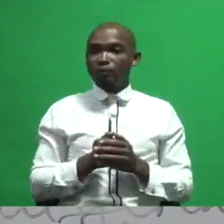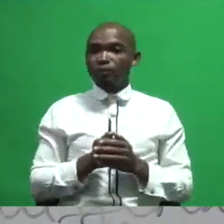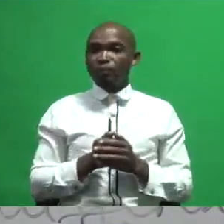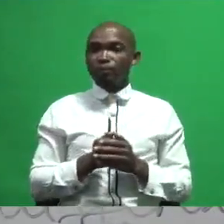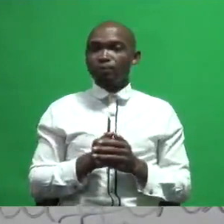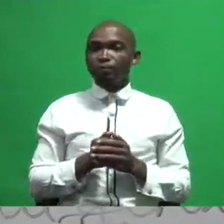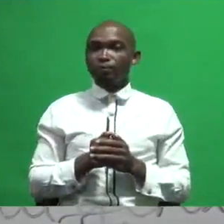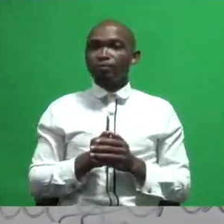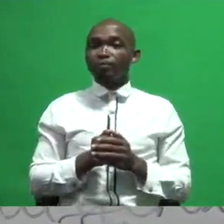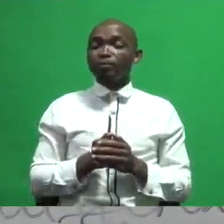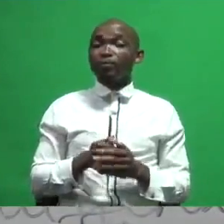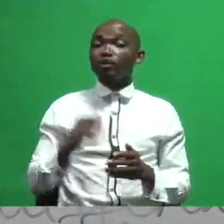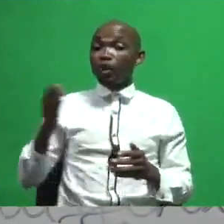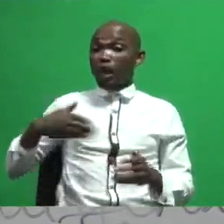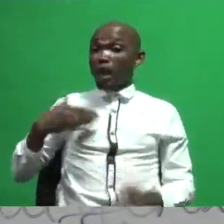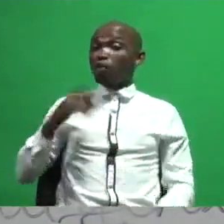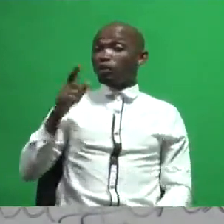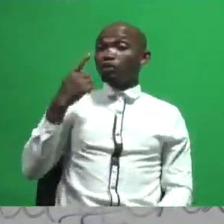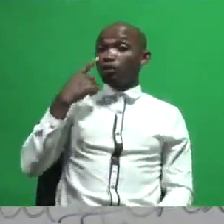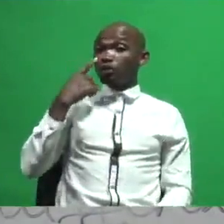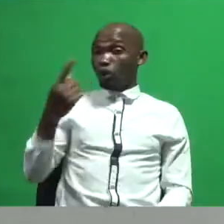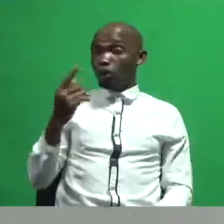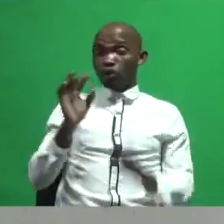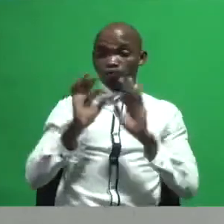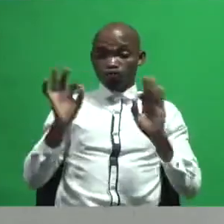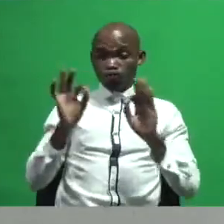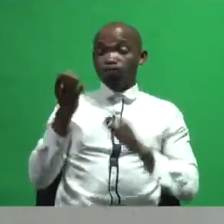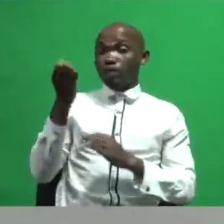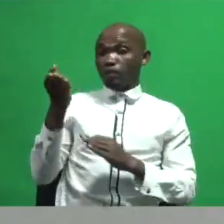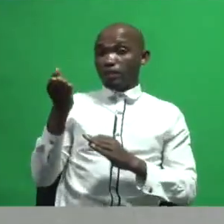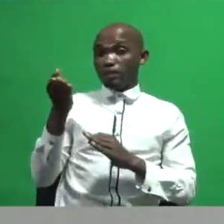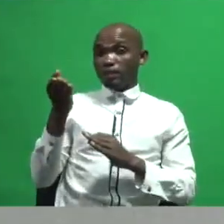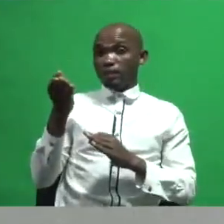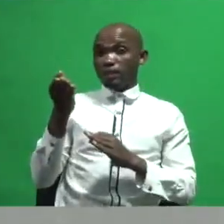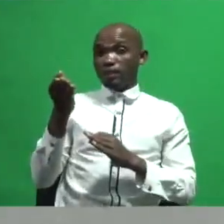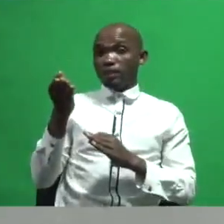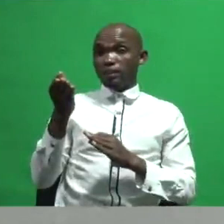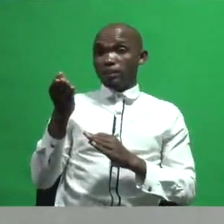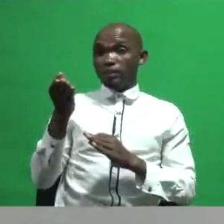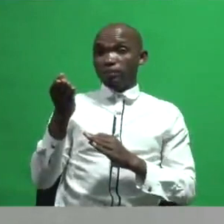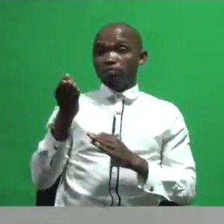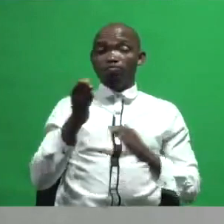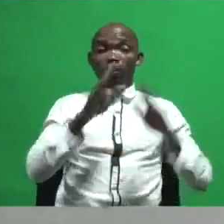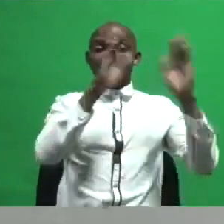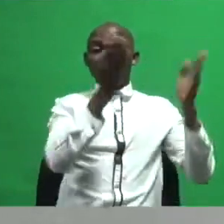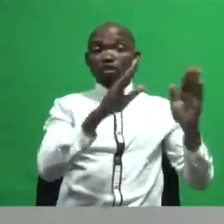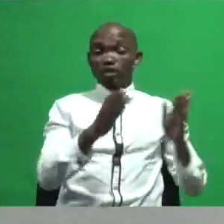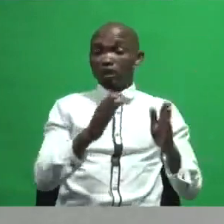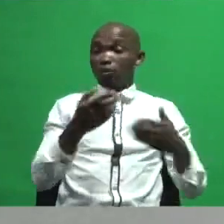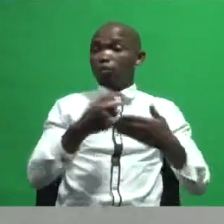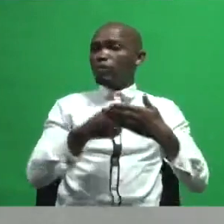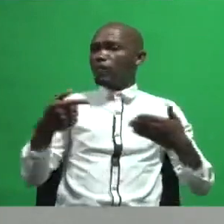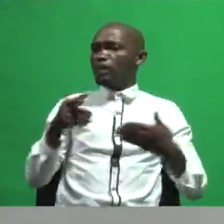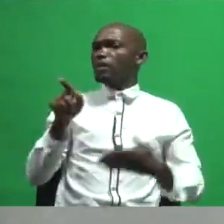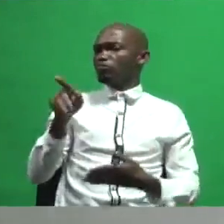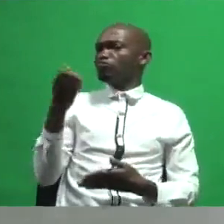much. So now, I want you to look for these 2 structures and give me the name. Let us start with this one.